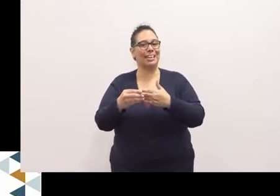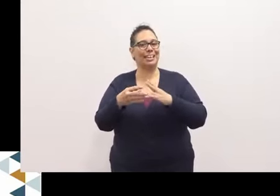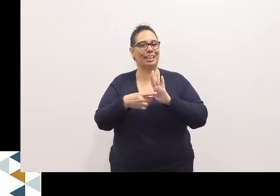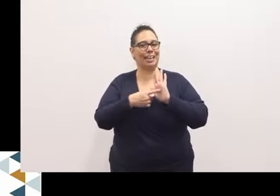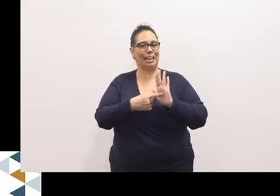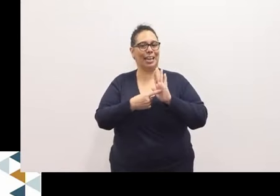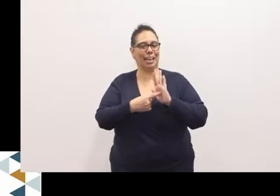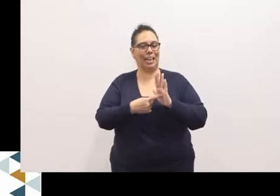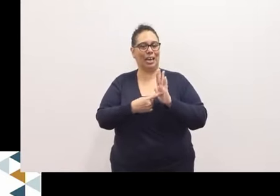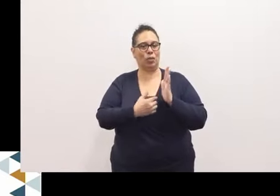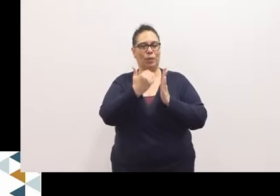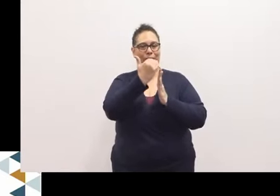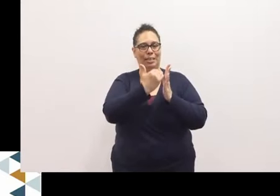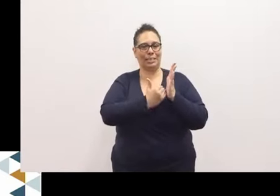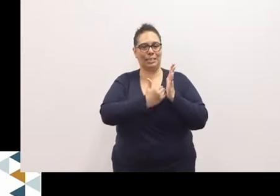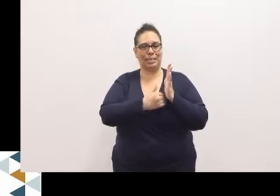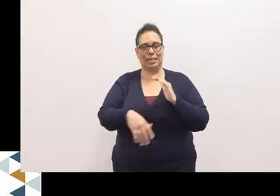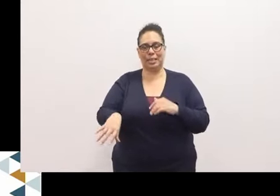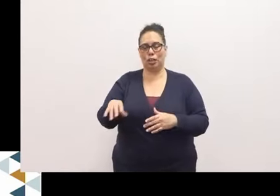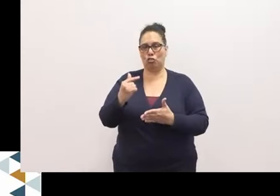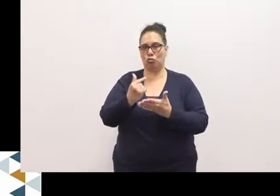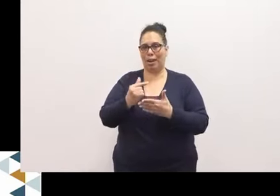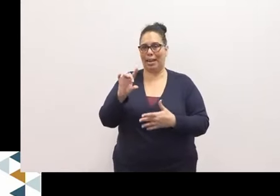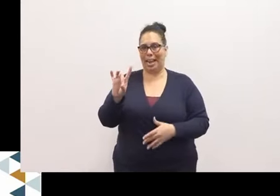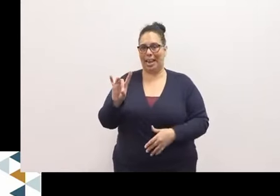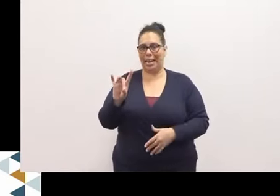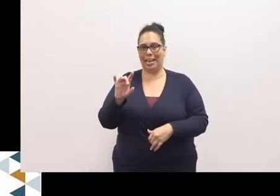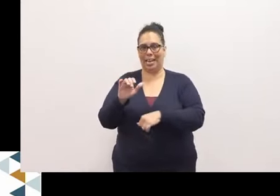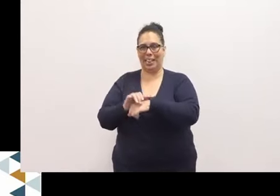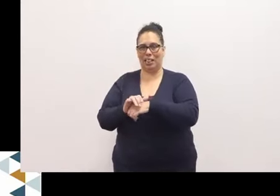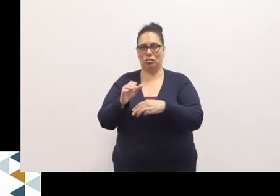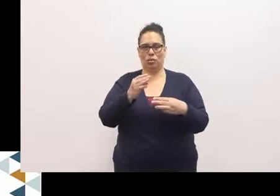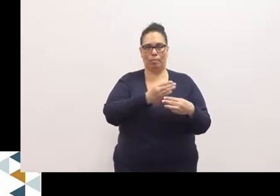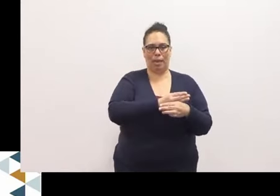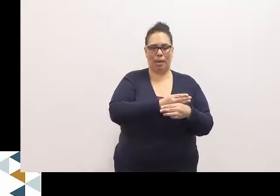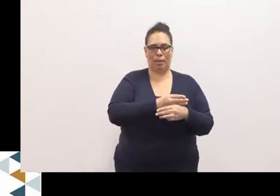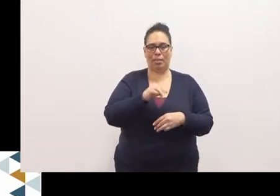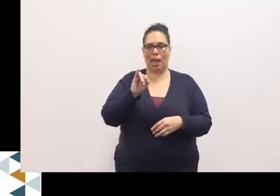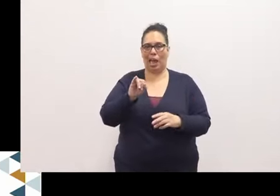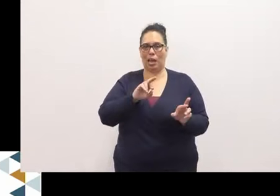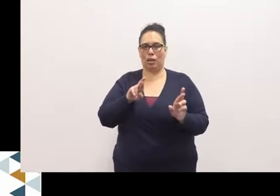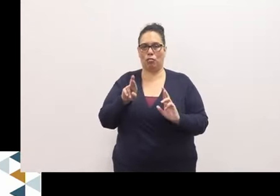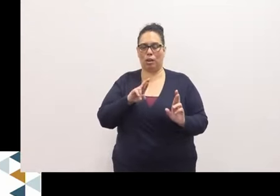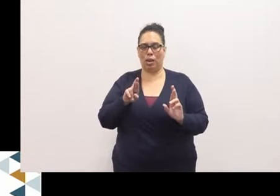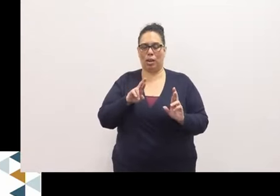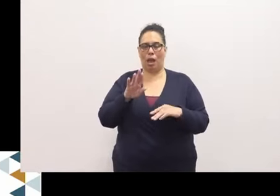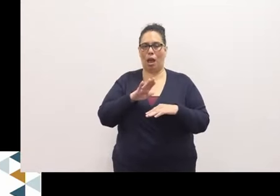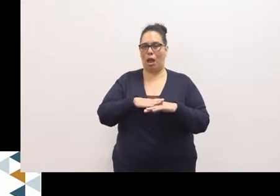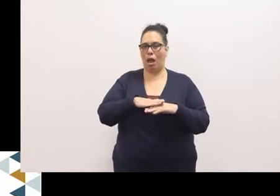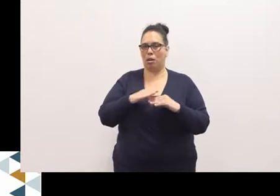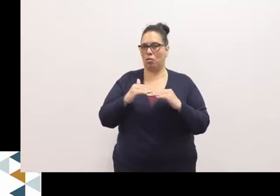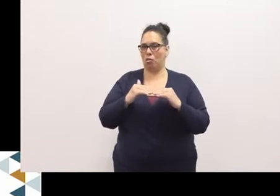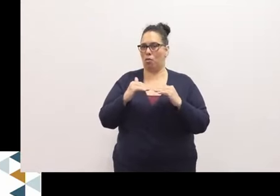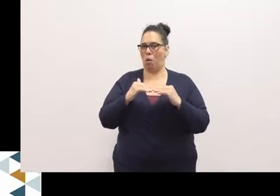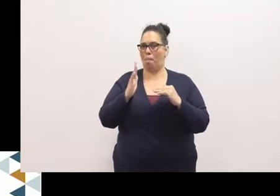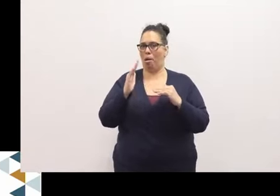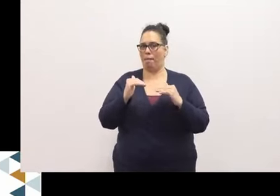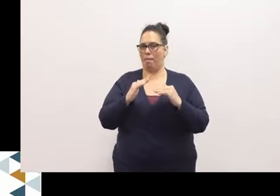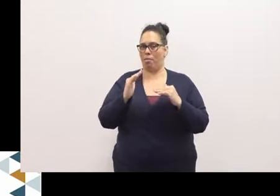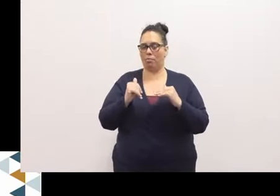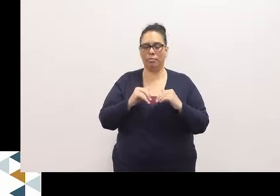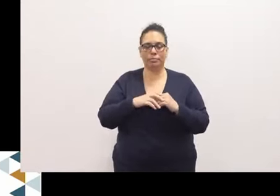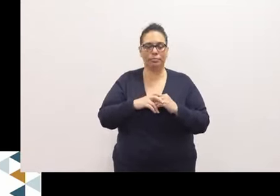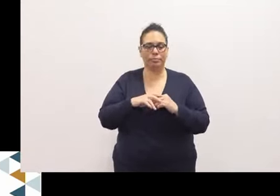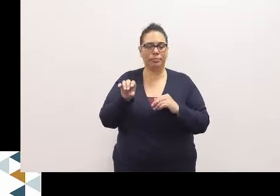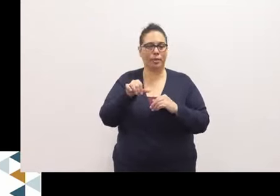listed grade 8 English and math grades, iReady percentage on or above grade level. Another leading